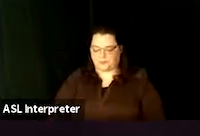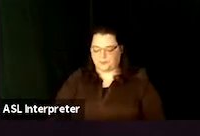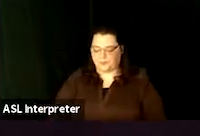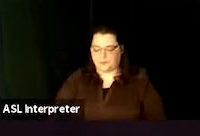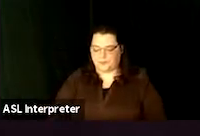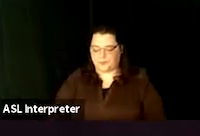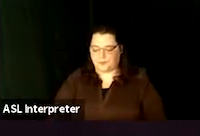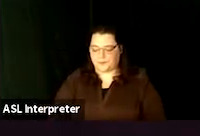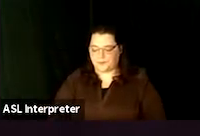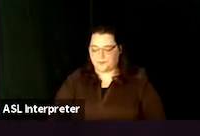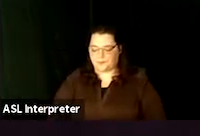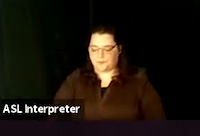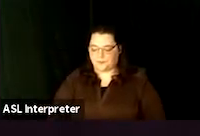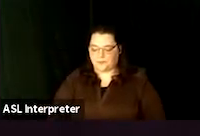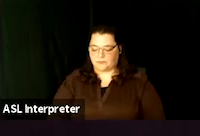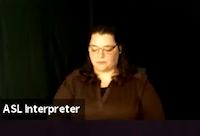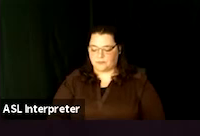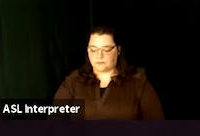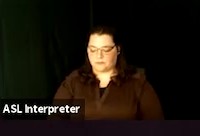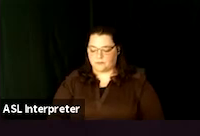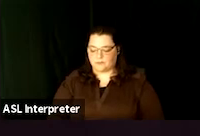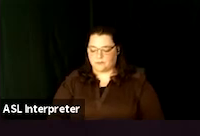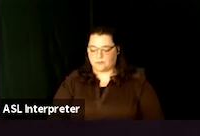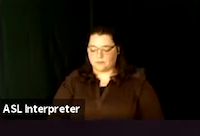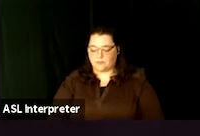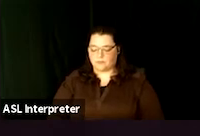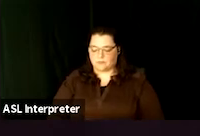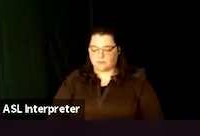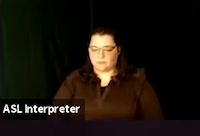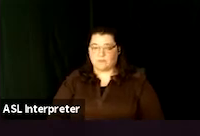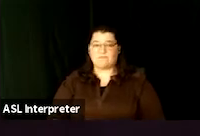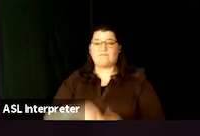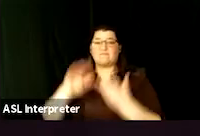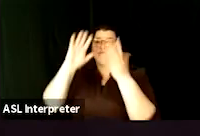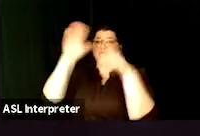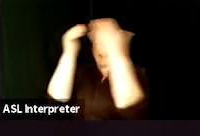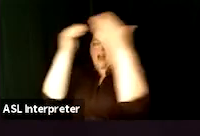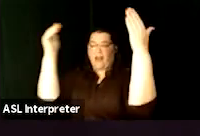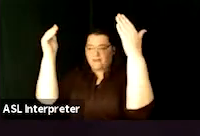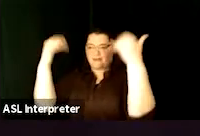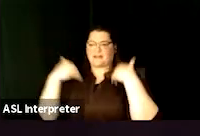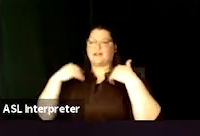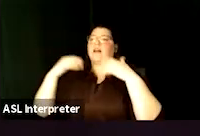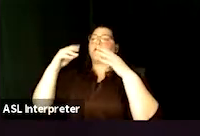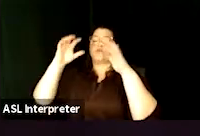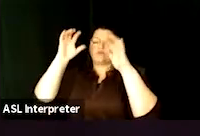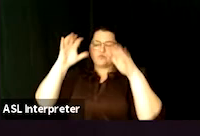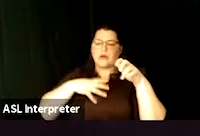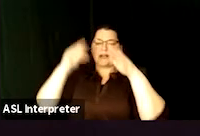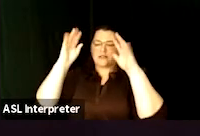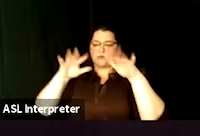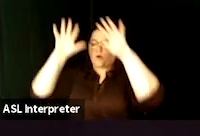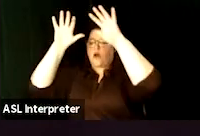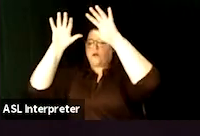For as the rains and the snow come down from heaven and do not return there until they have watered the earth, making